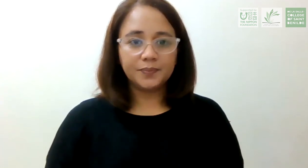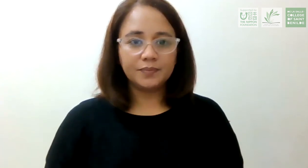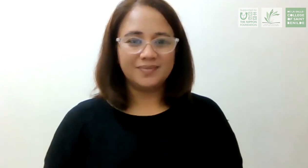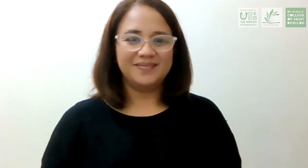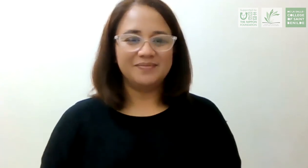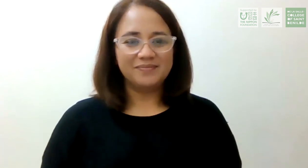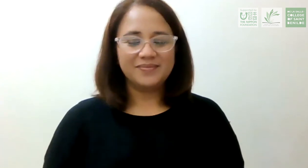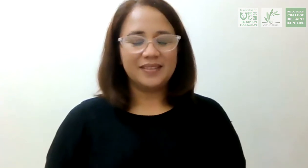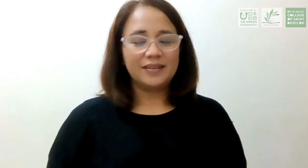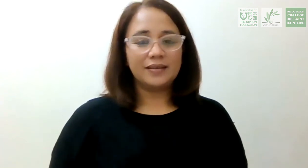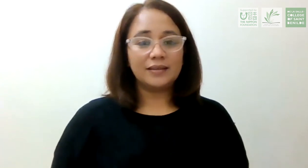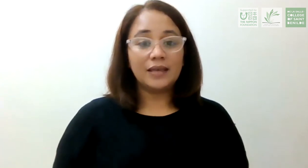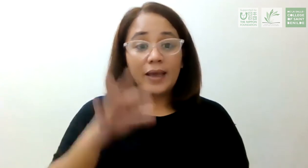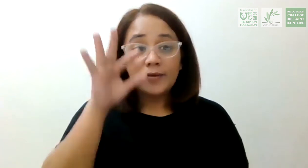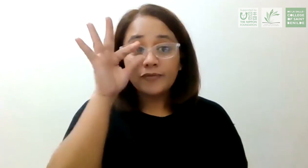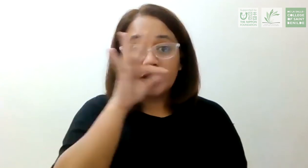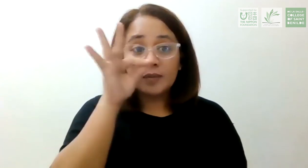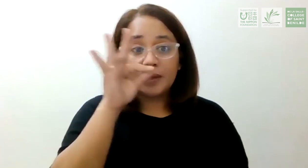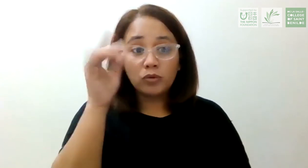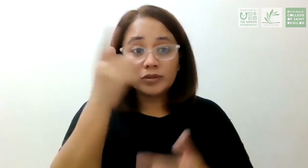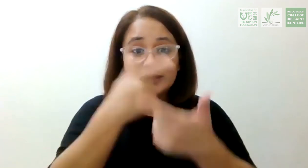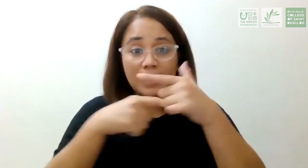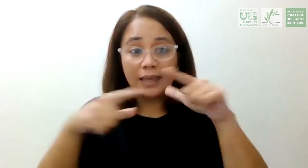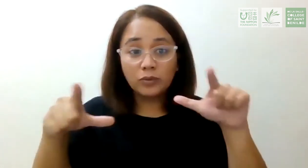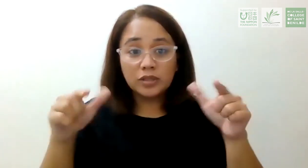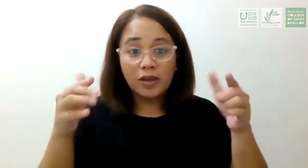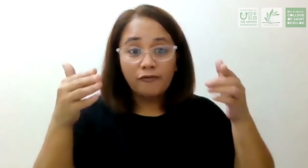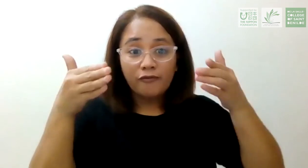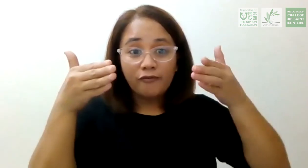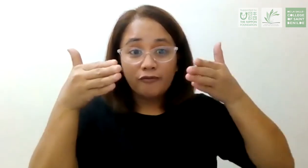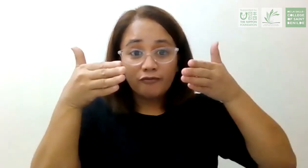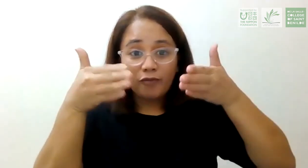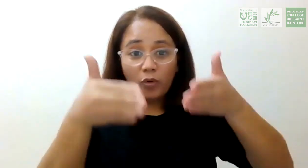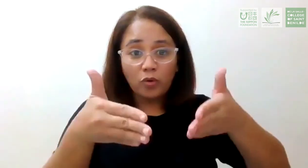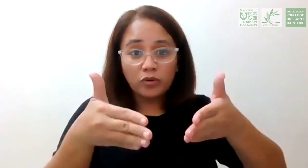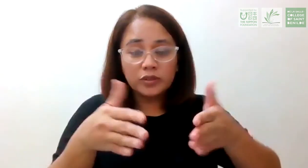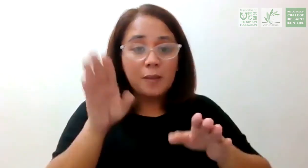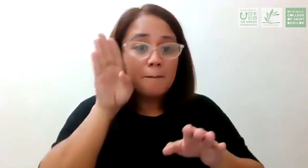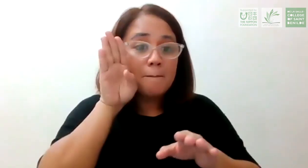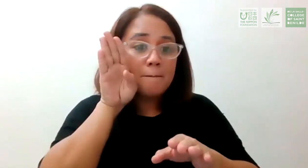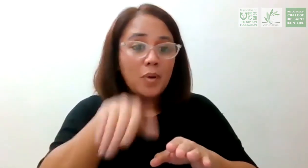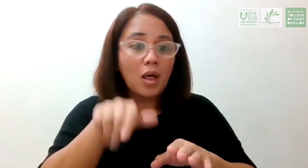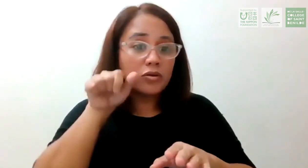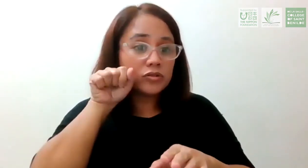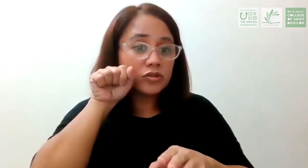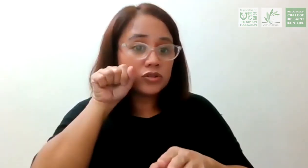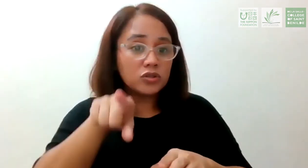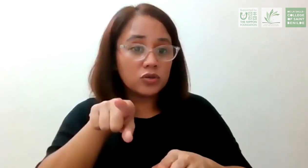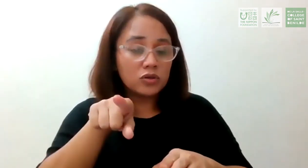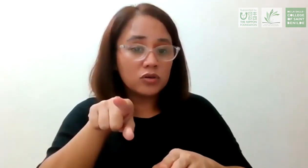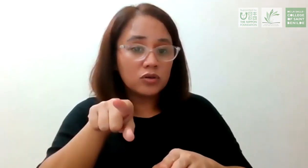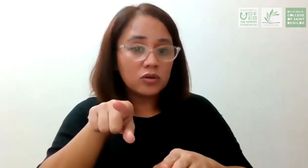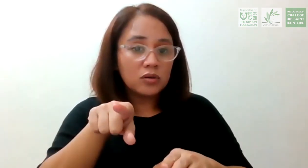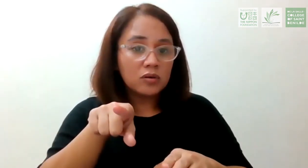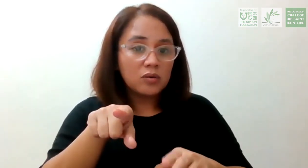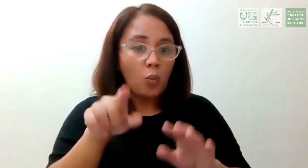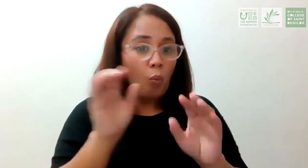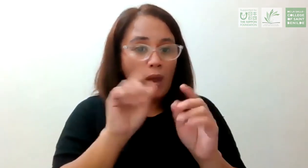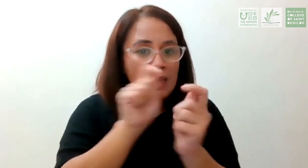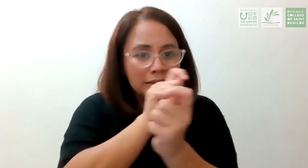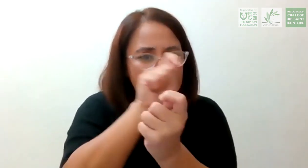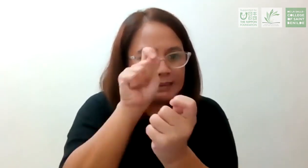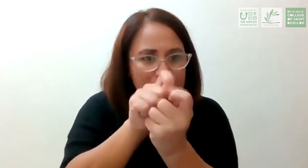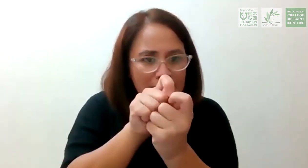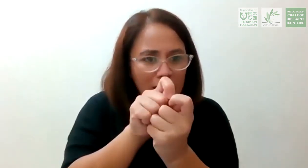because Filipino Sign Language is focused on brother and sister, you shouldn't have an exact translation of